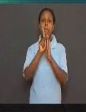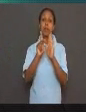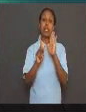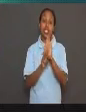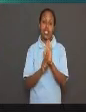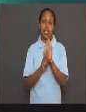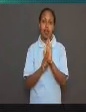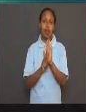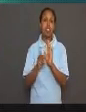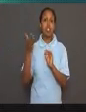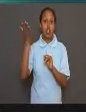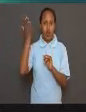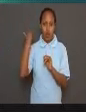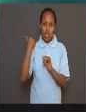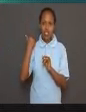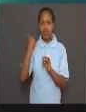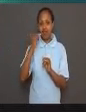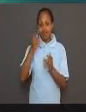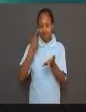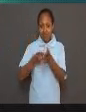principle was created.